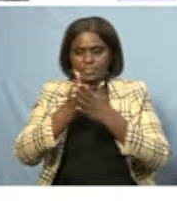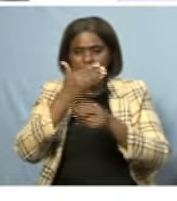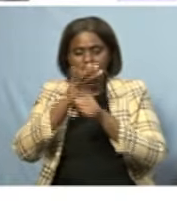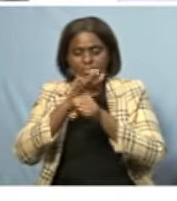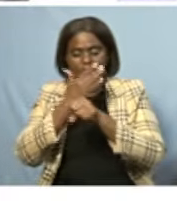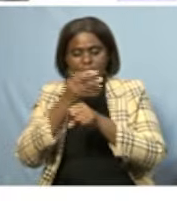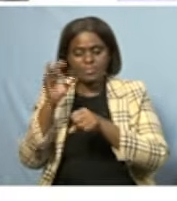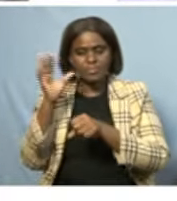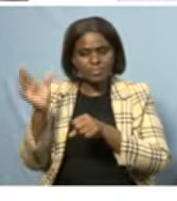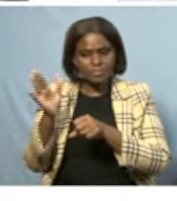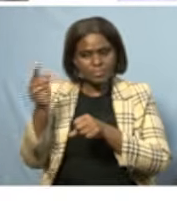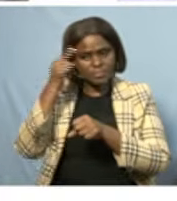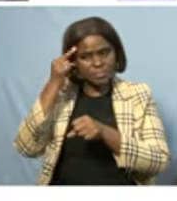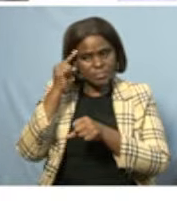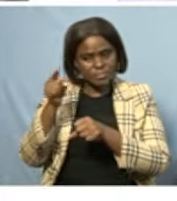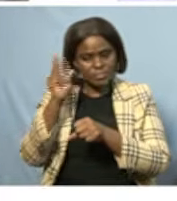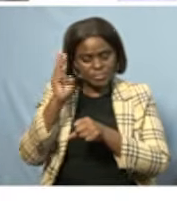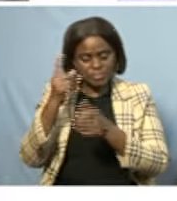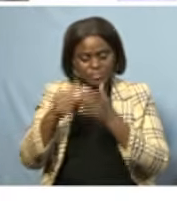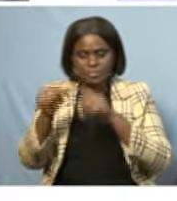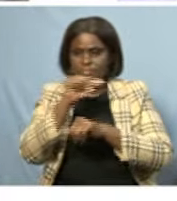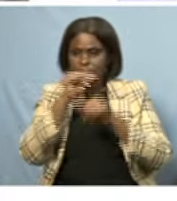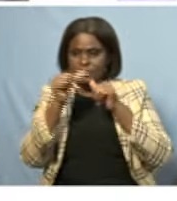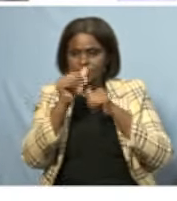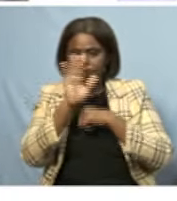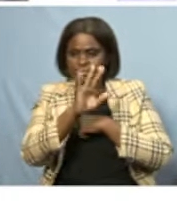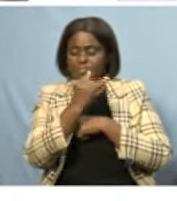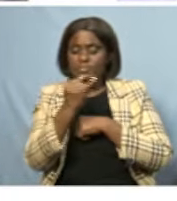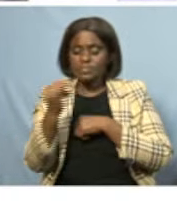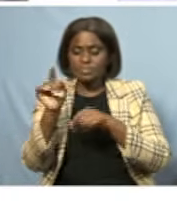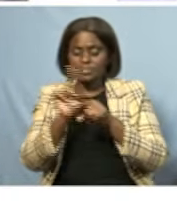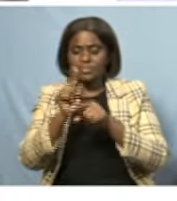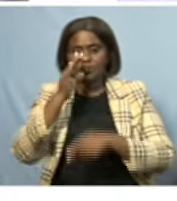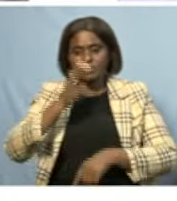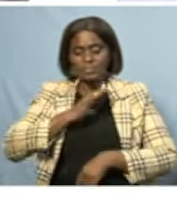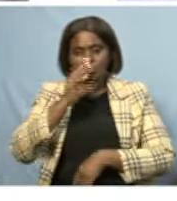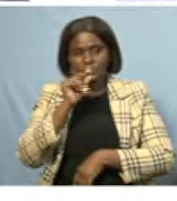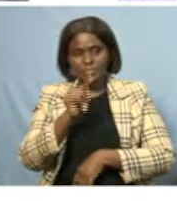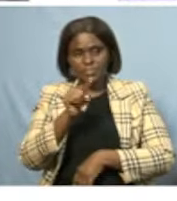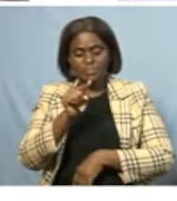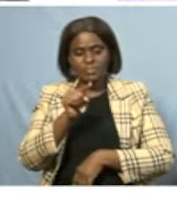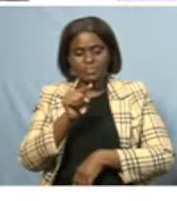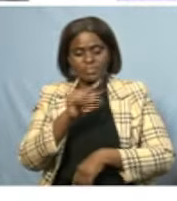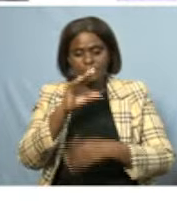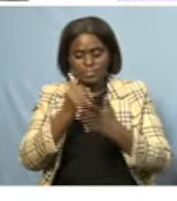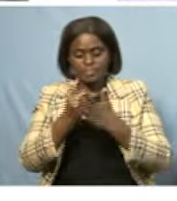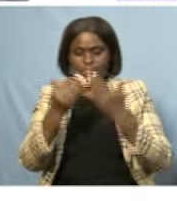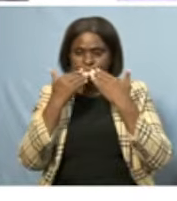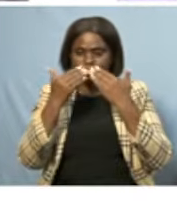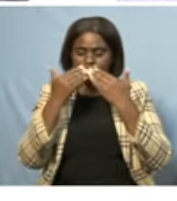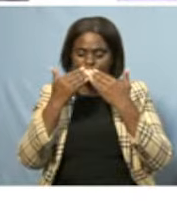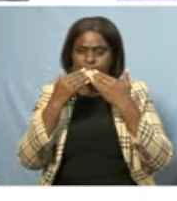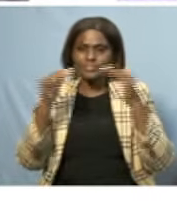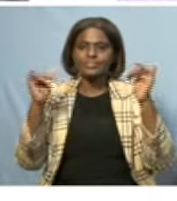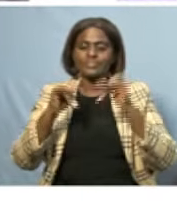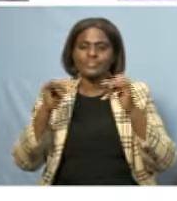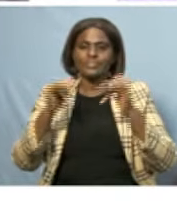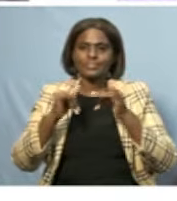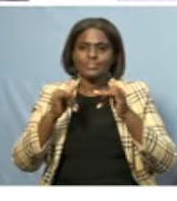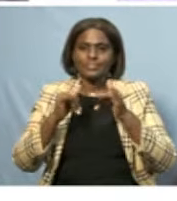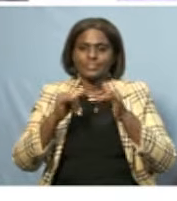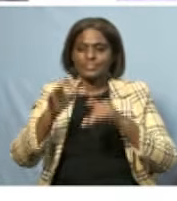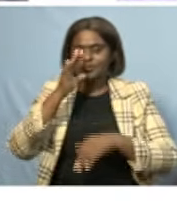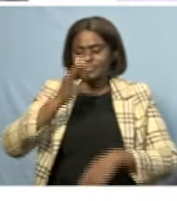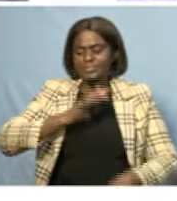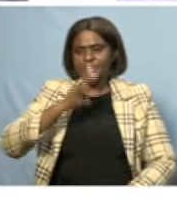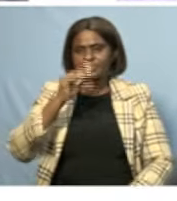of the UPND government on agricultural issues, Madam Speaker, is commendable.